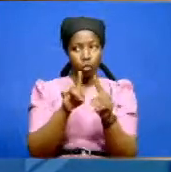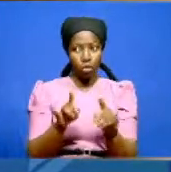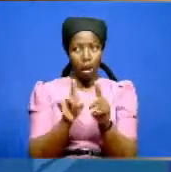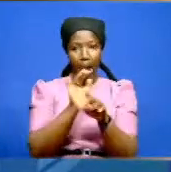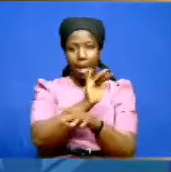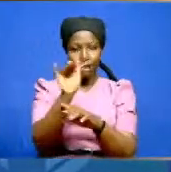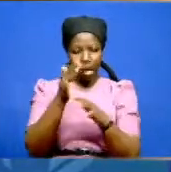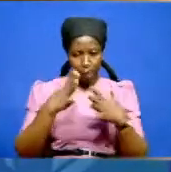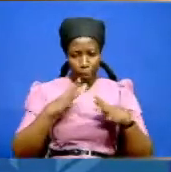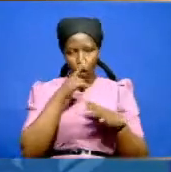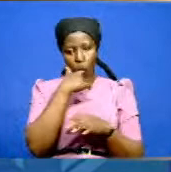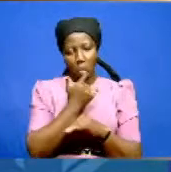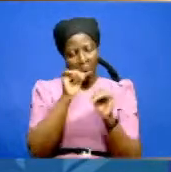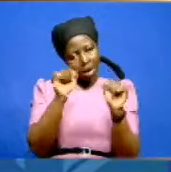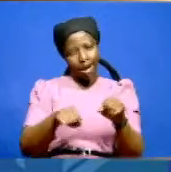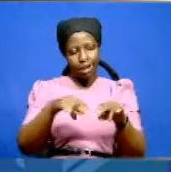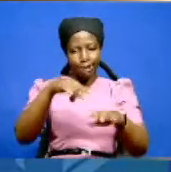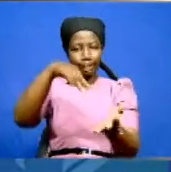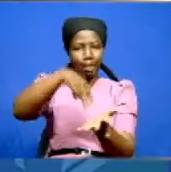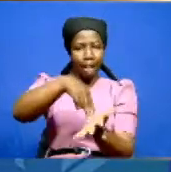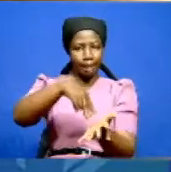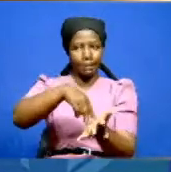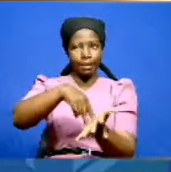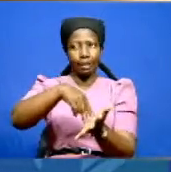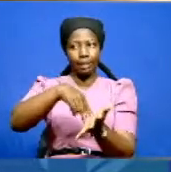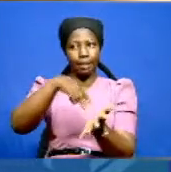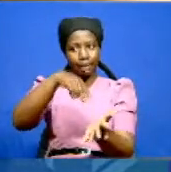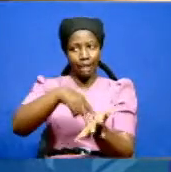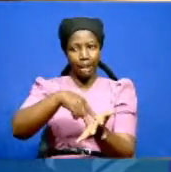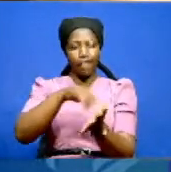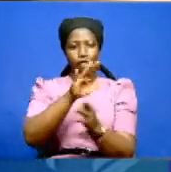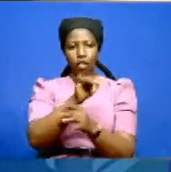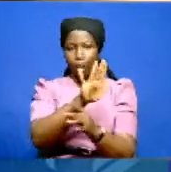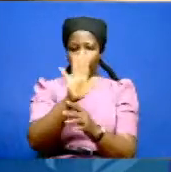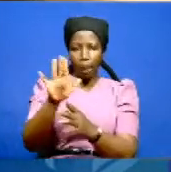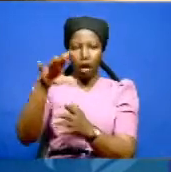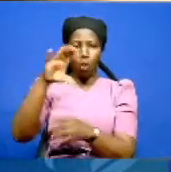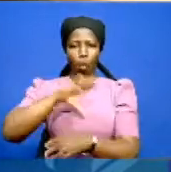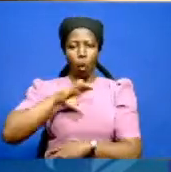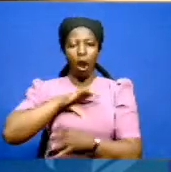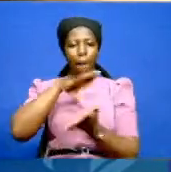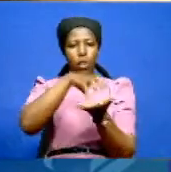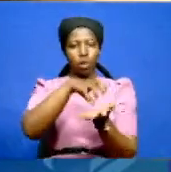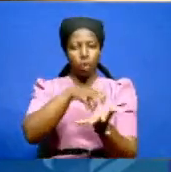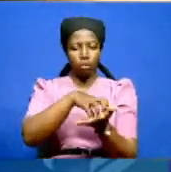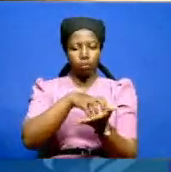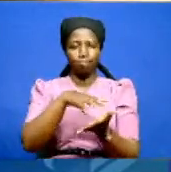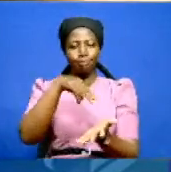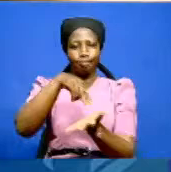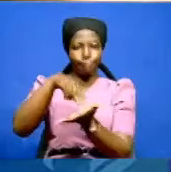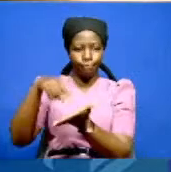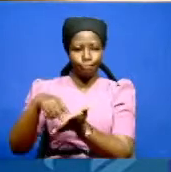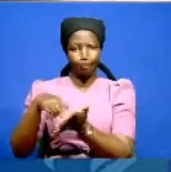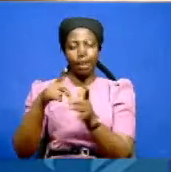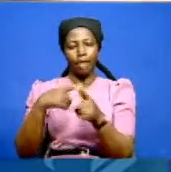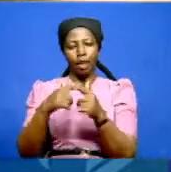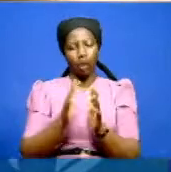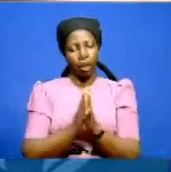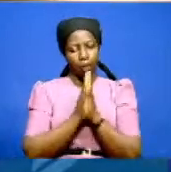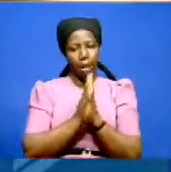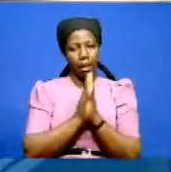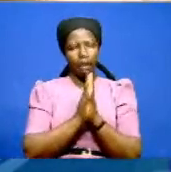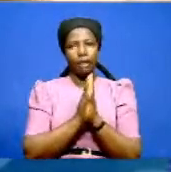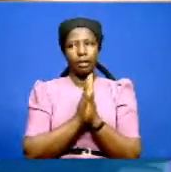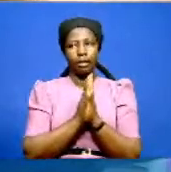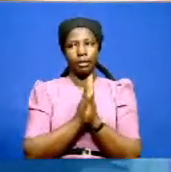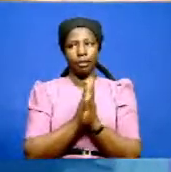who are able to stand, while ambao mnaweza kusimama, you stand where you are, as we pray. Wachungaji ambao wako